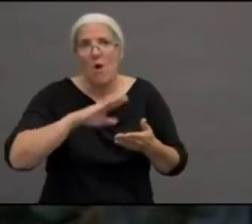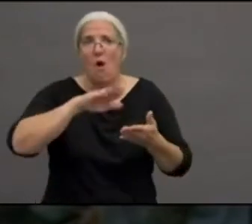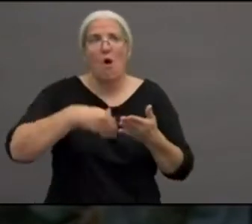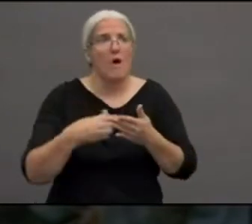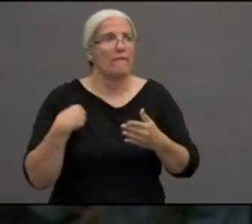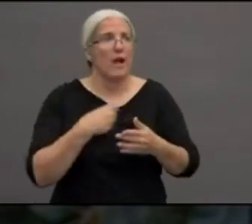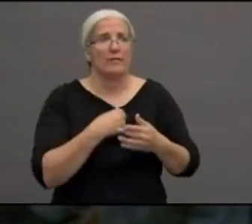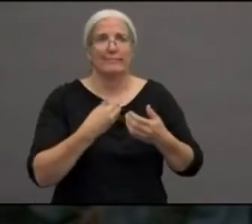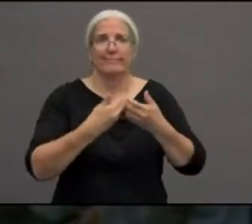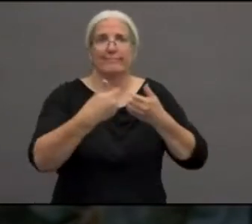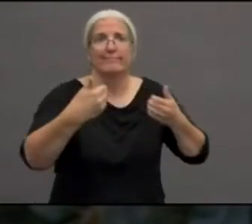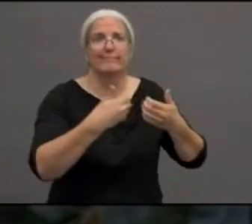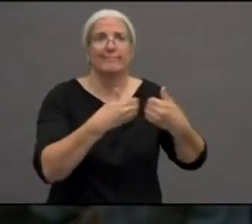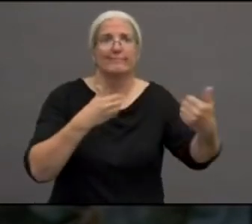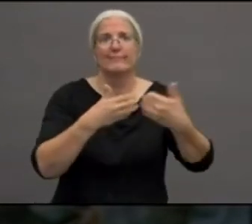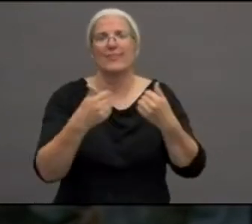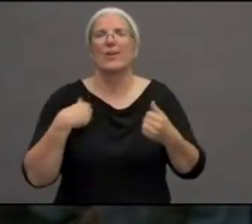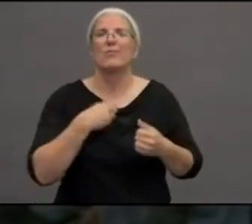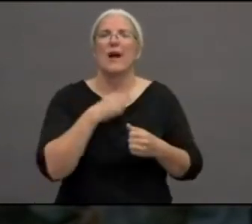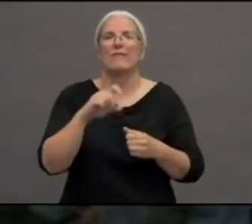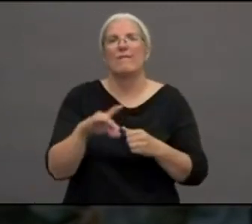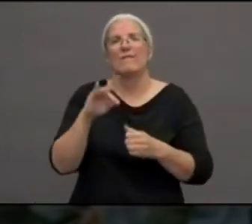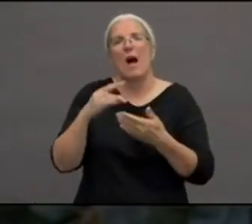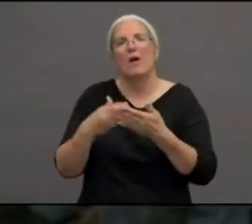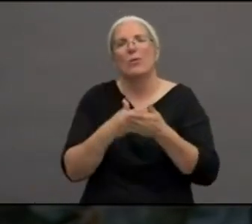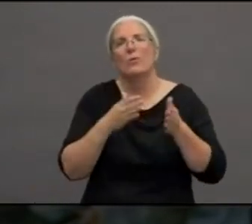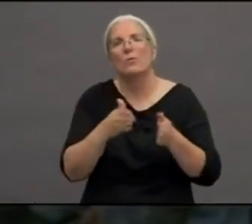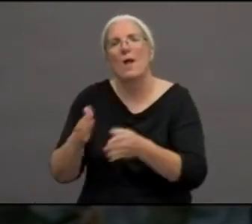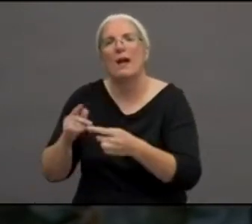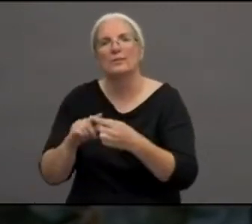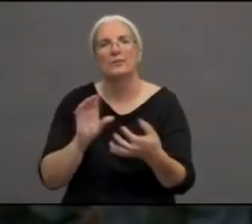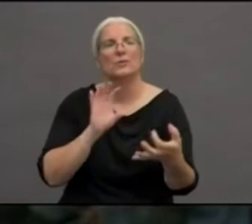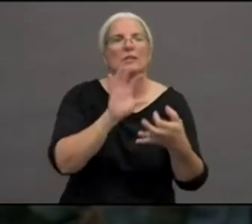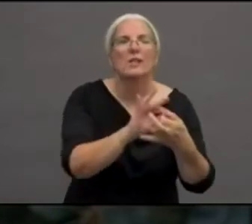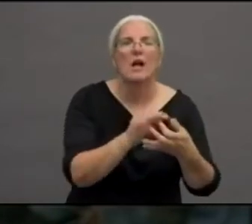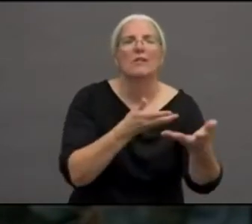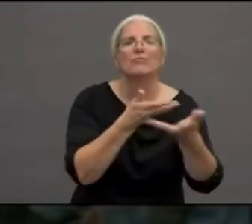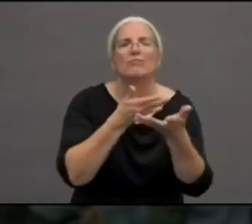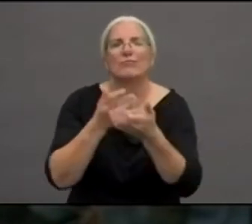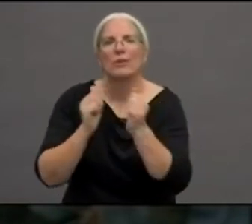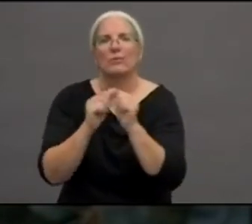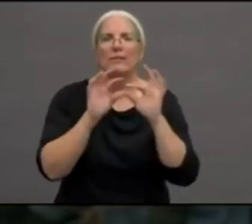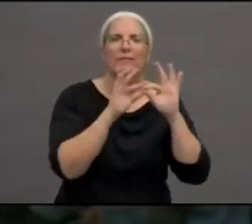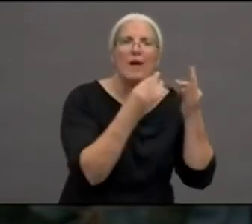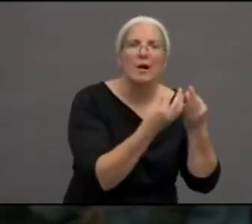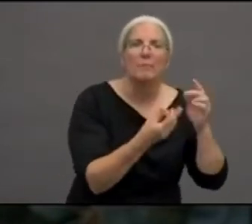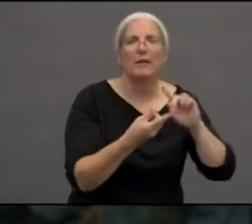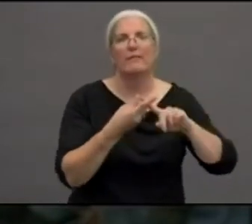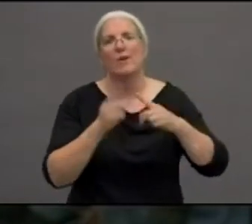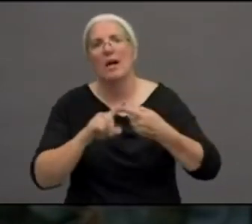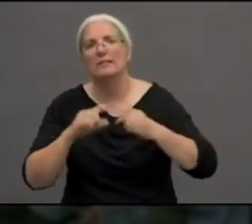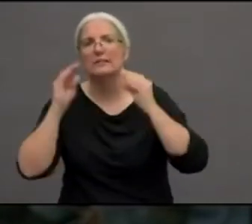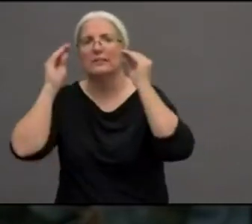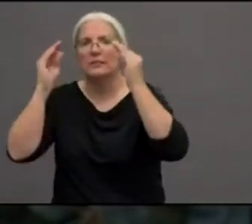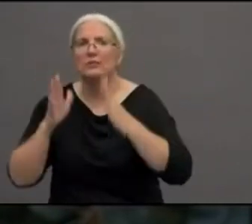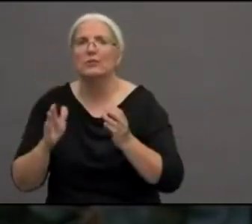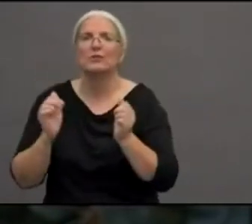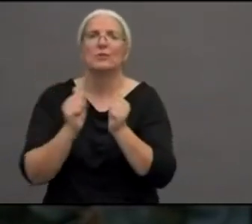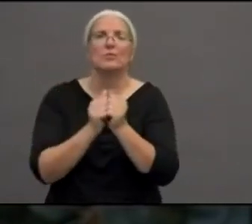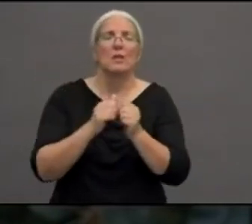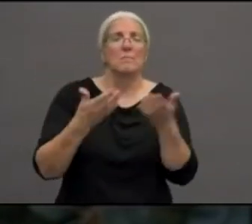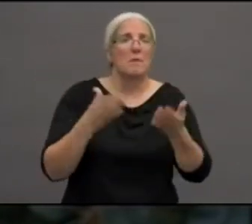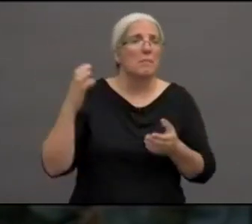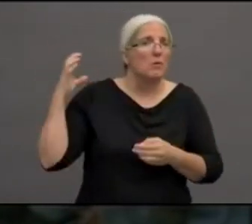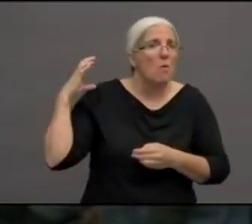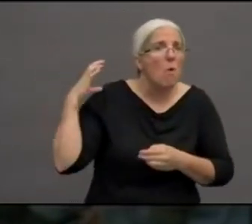ways of connecting with your friends, with your family, with teachers, with coaches that